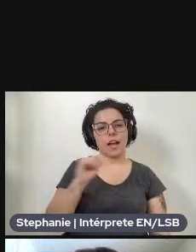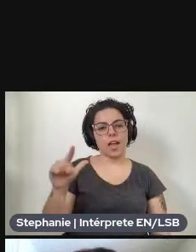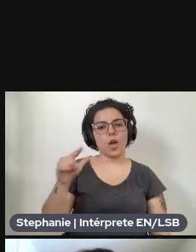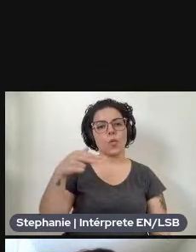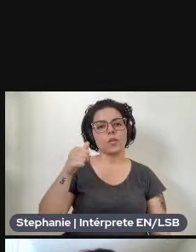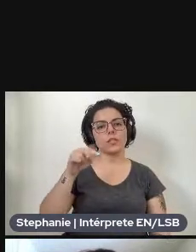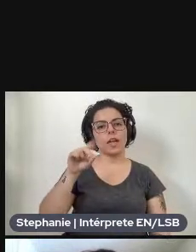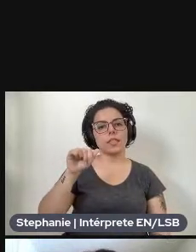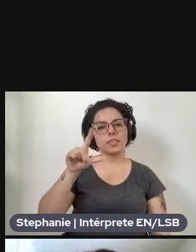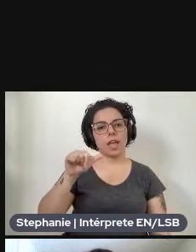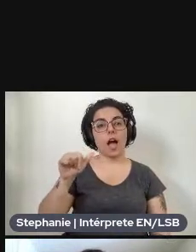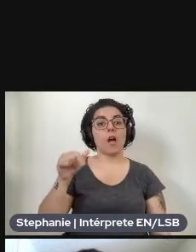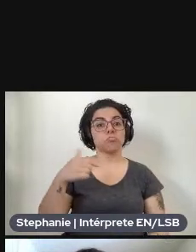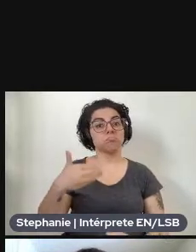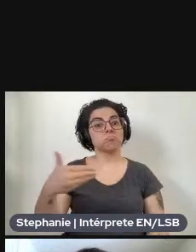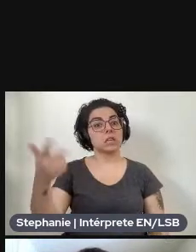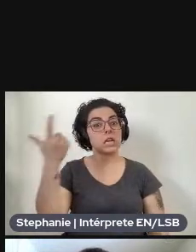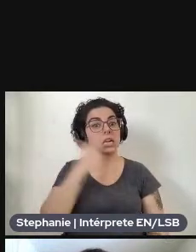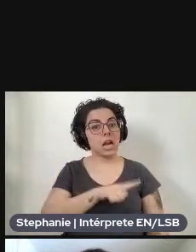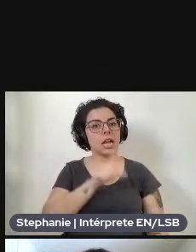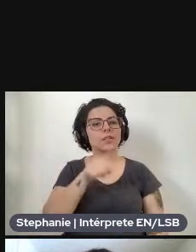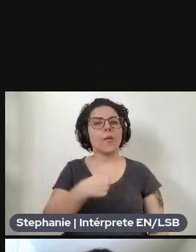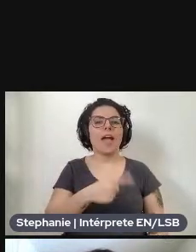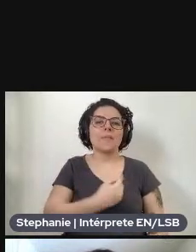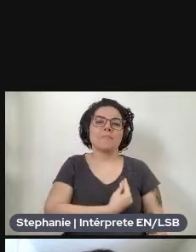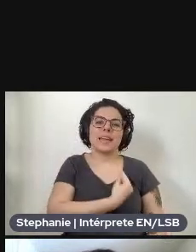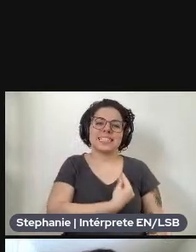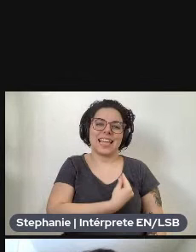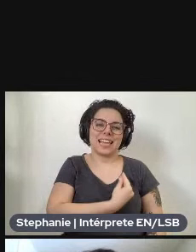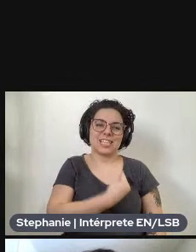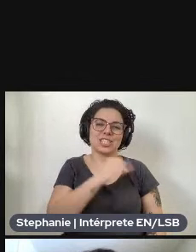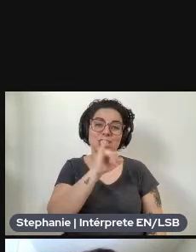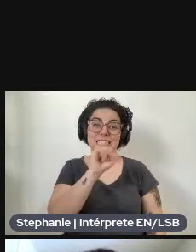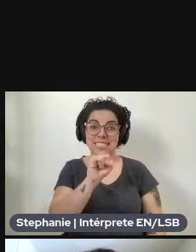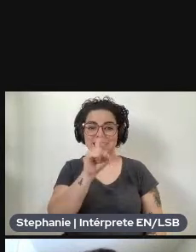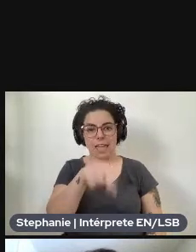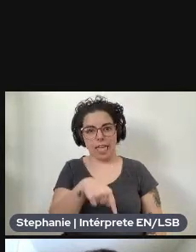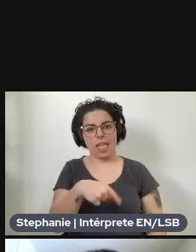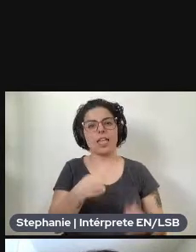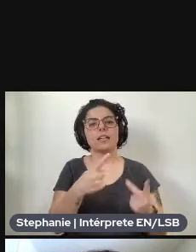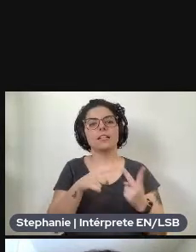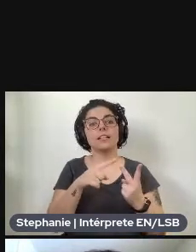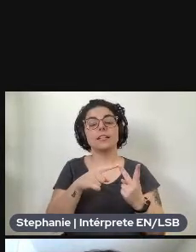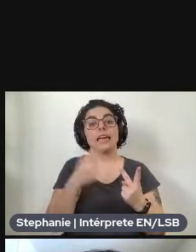The present and the progressive, of course, in the on the